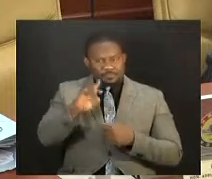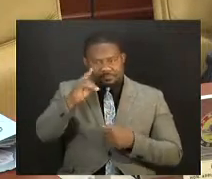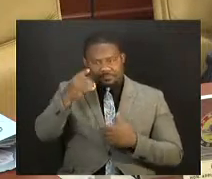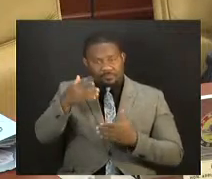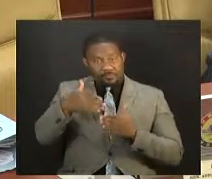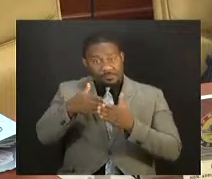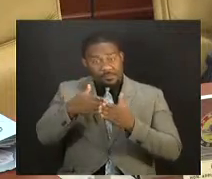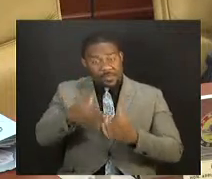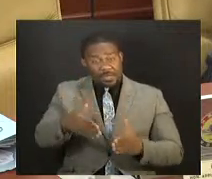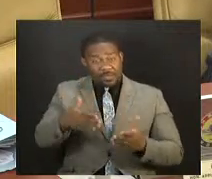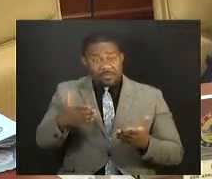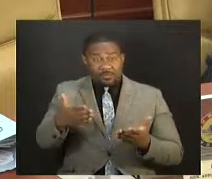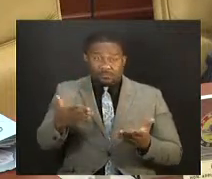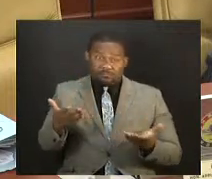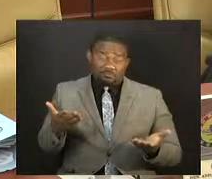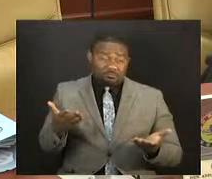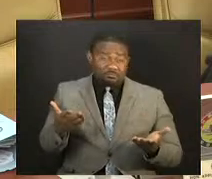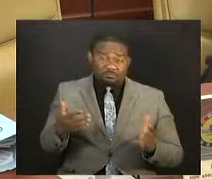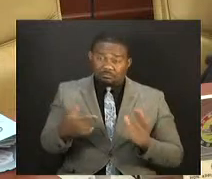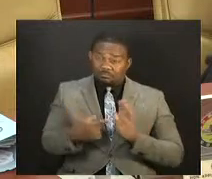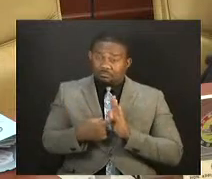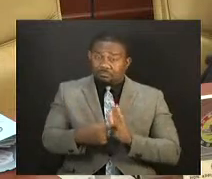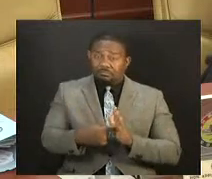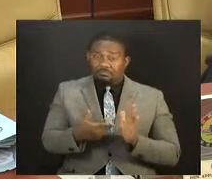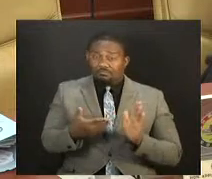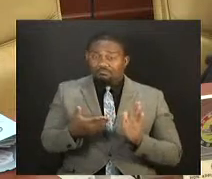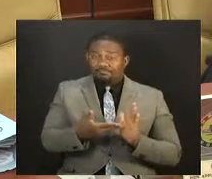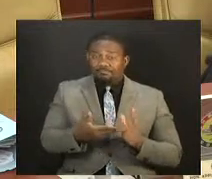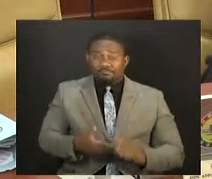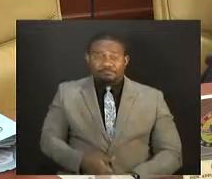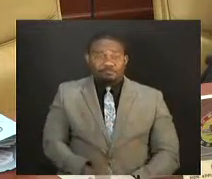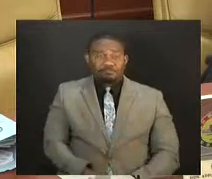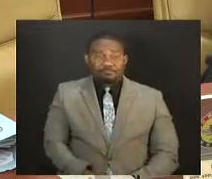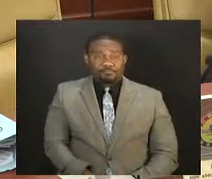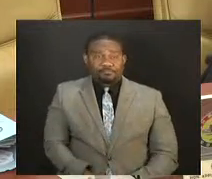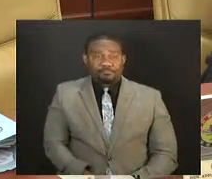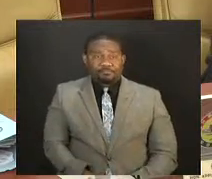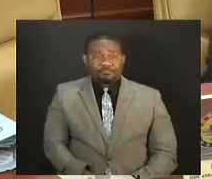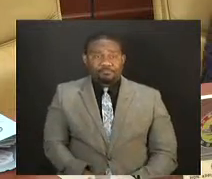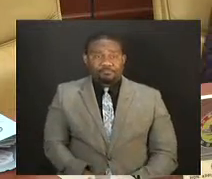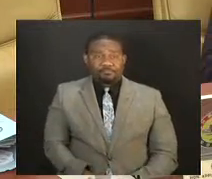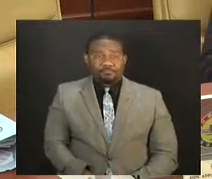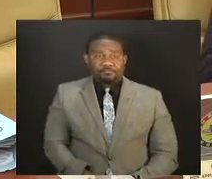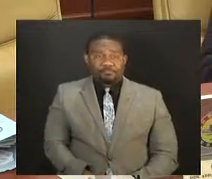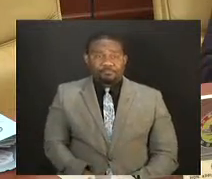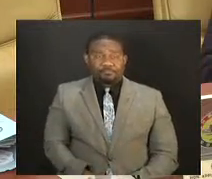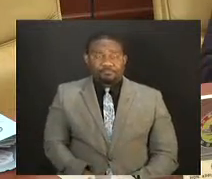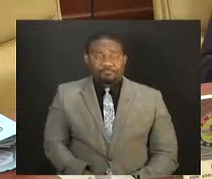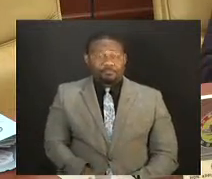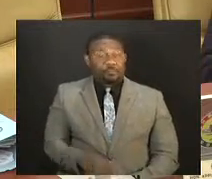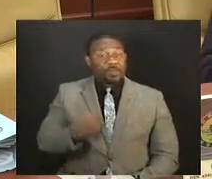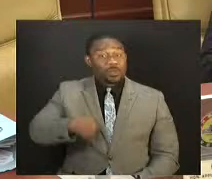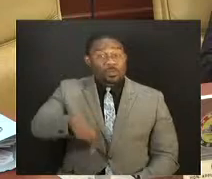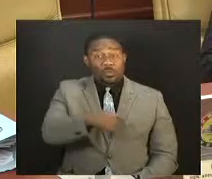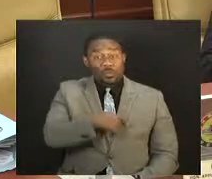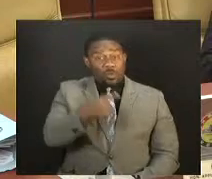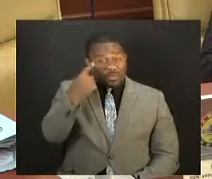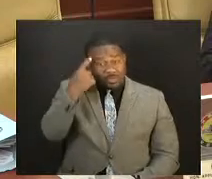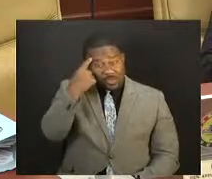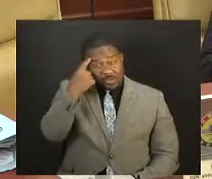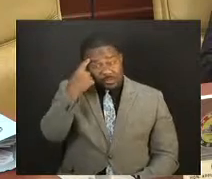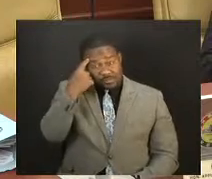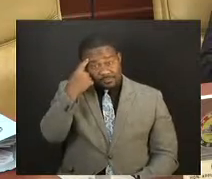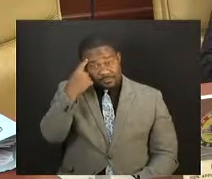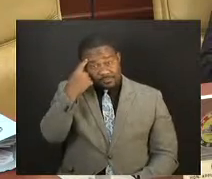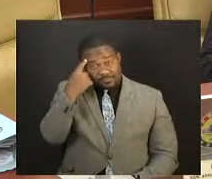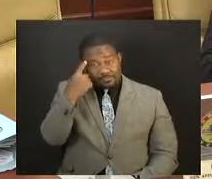House today, and same has been advertised. Our side is of the view